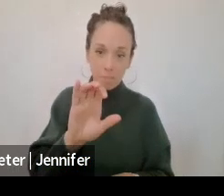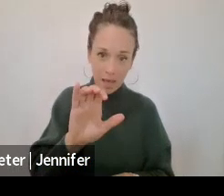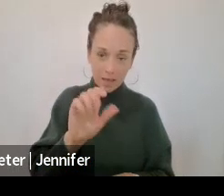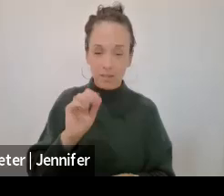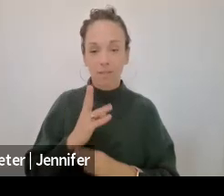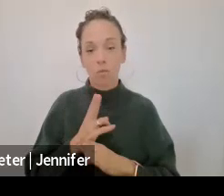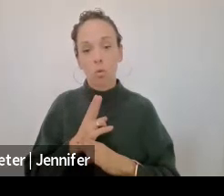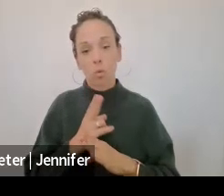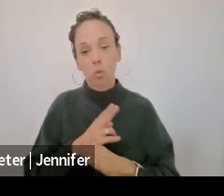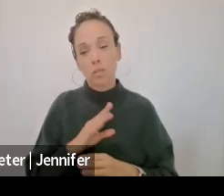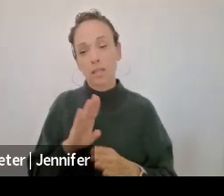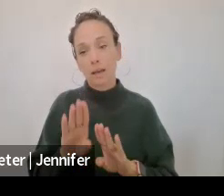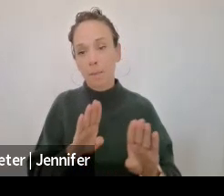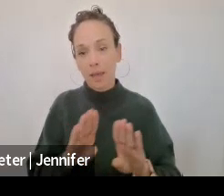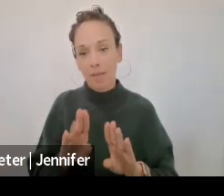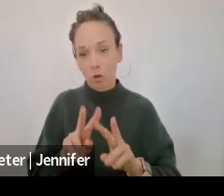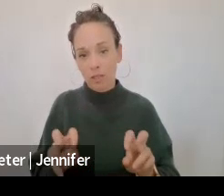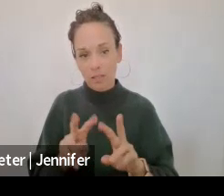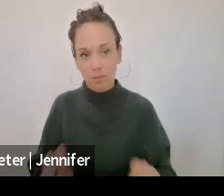using a behavioral assessment.